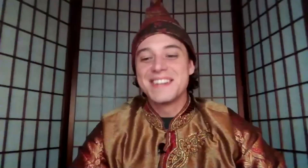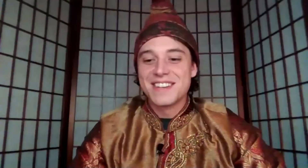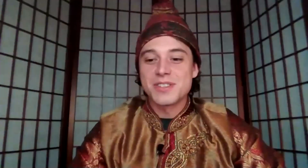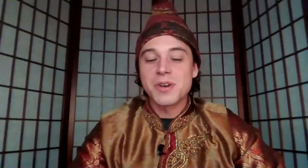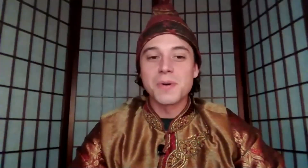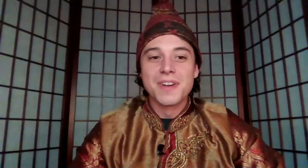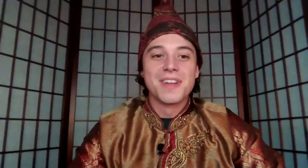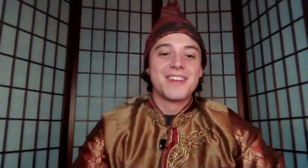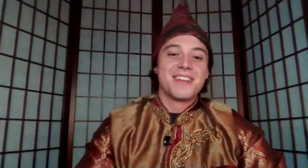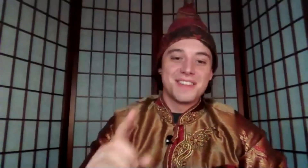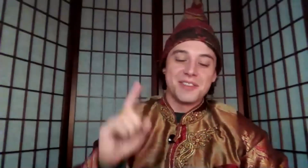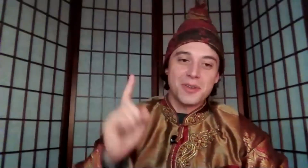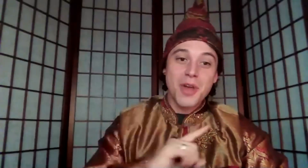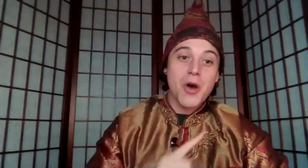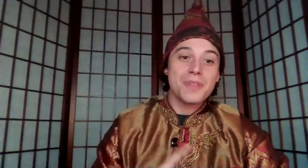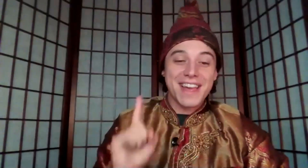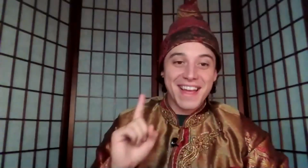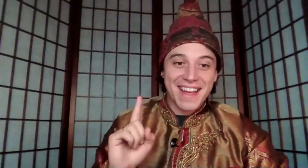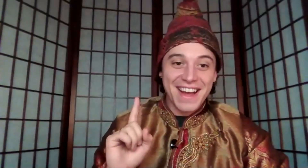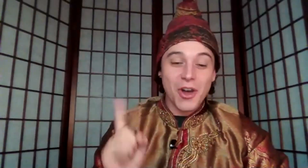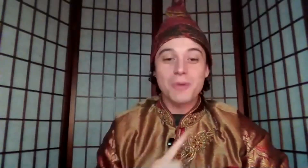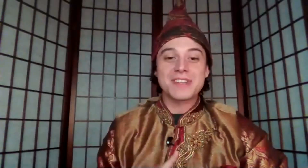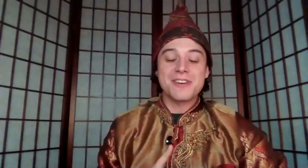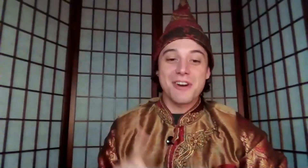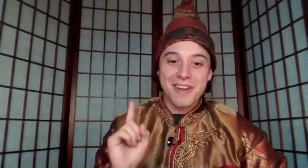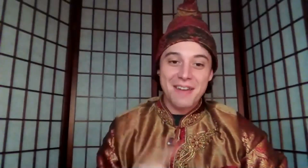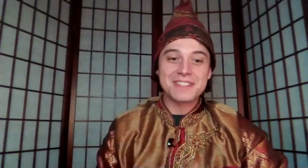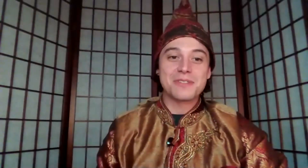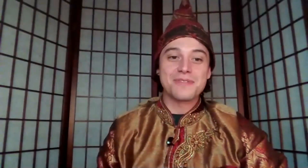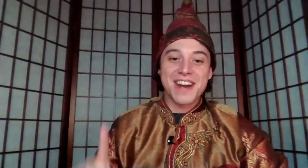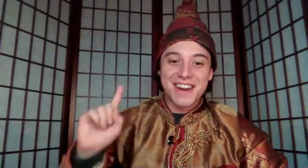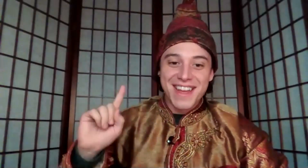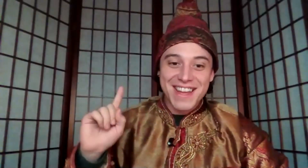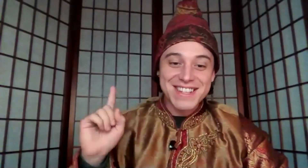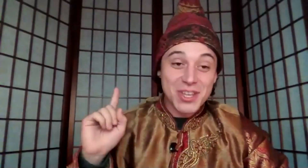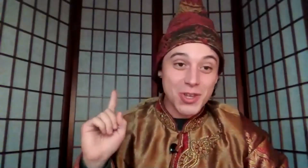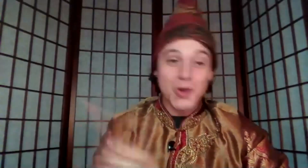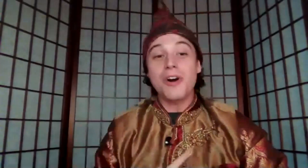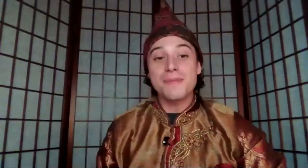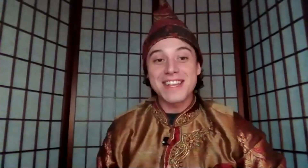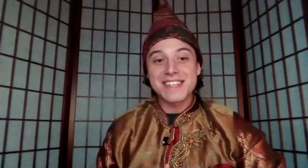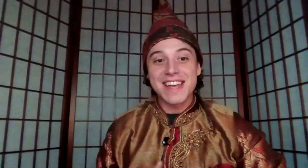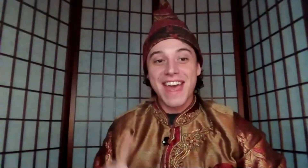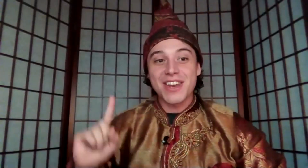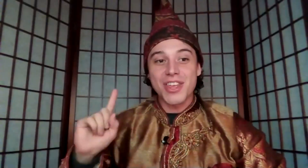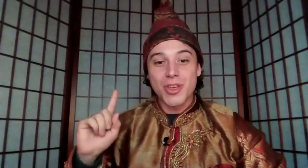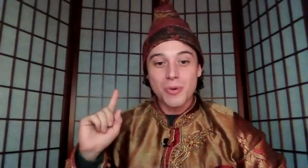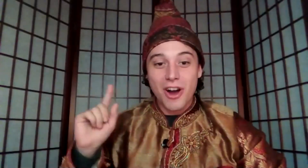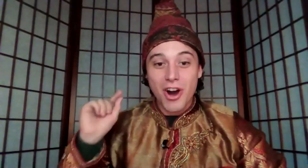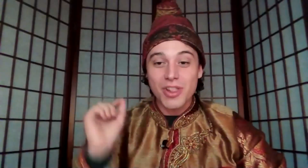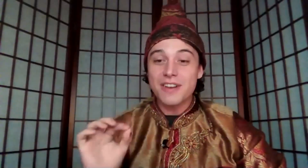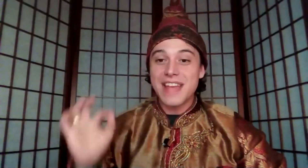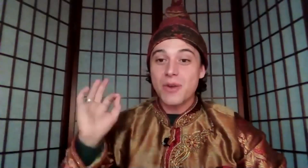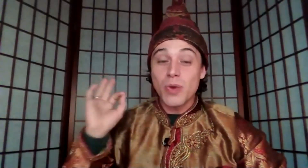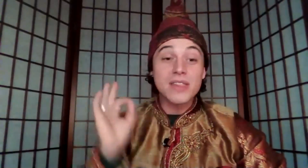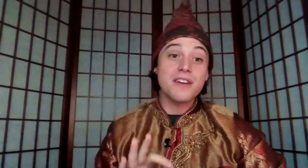Anissa, so, you know, like, I always call you out every single fair. Anissa, you are amazing and you